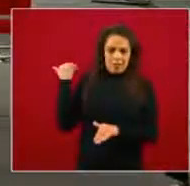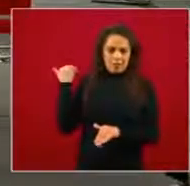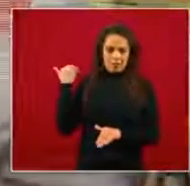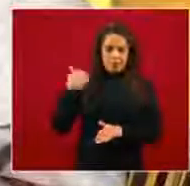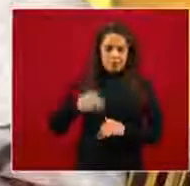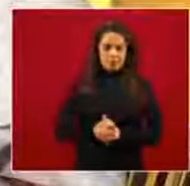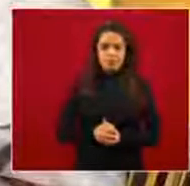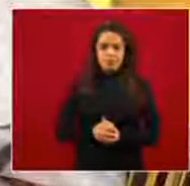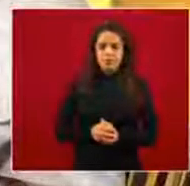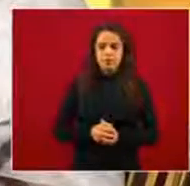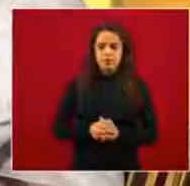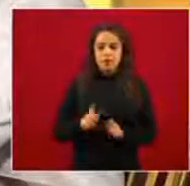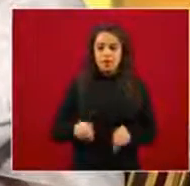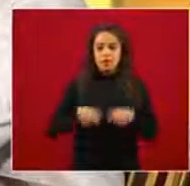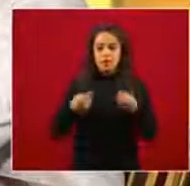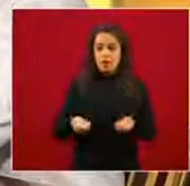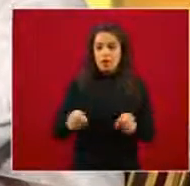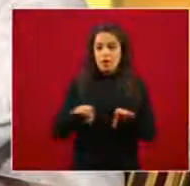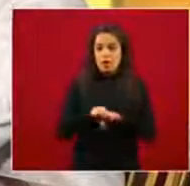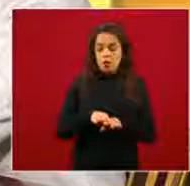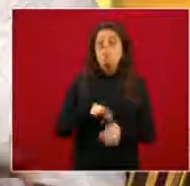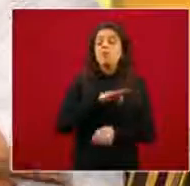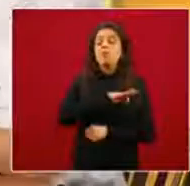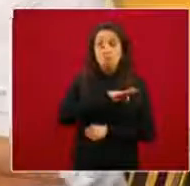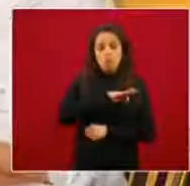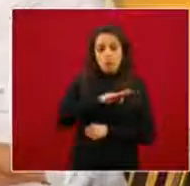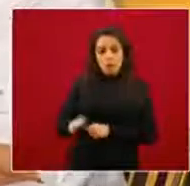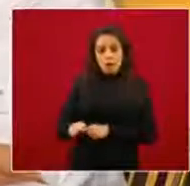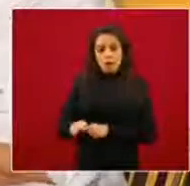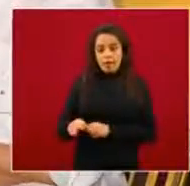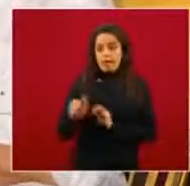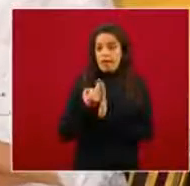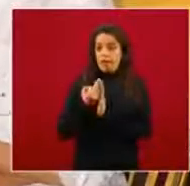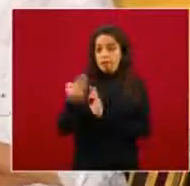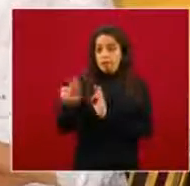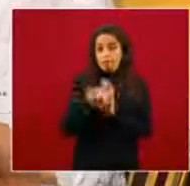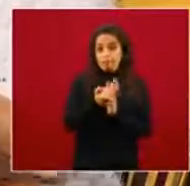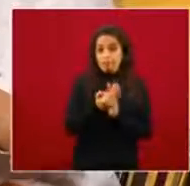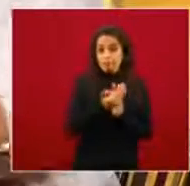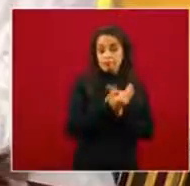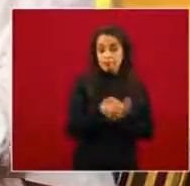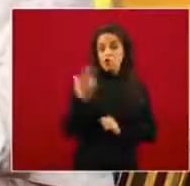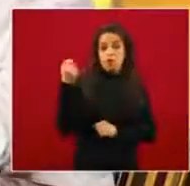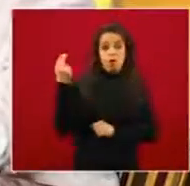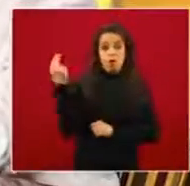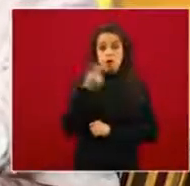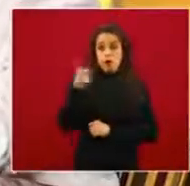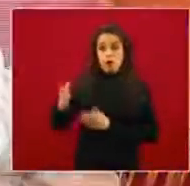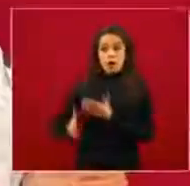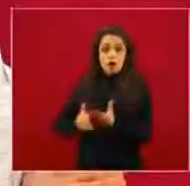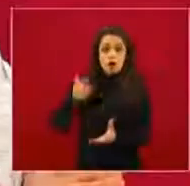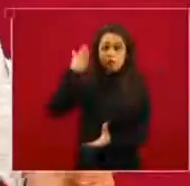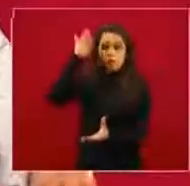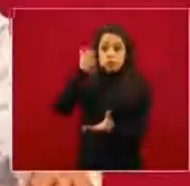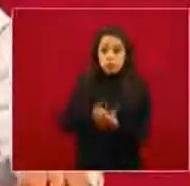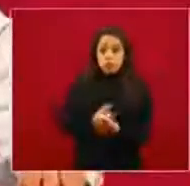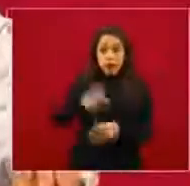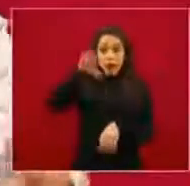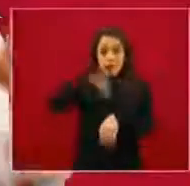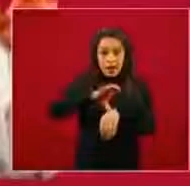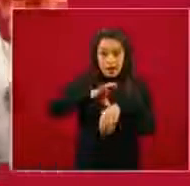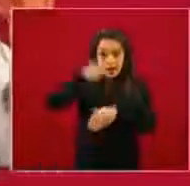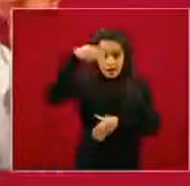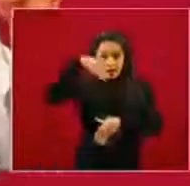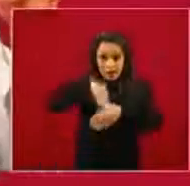the statement, we establish a mechanism to do that at distance. We're